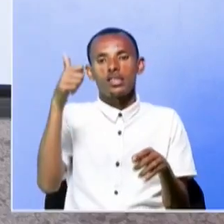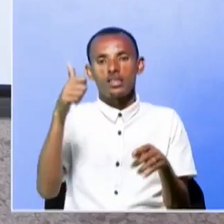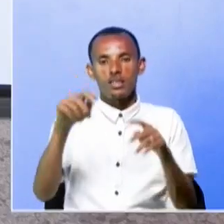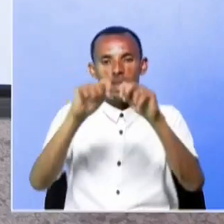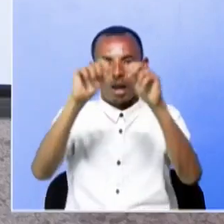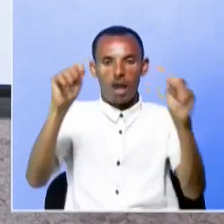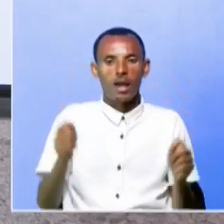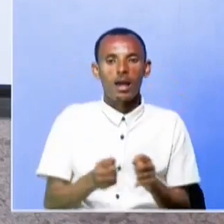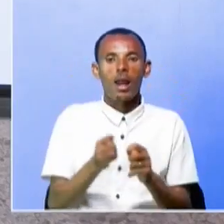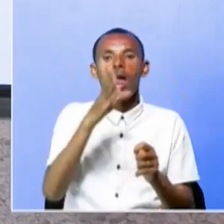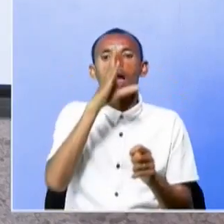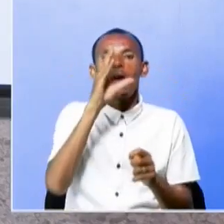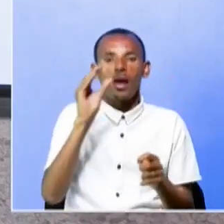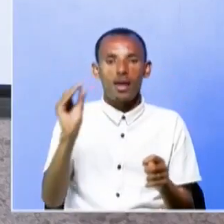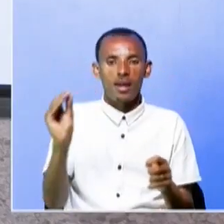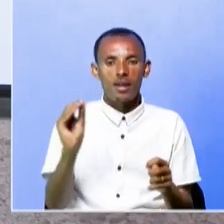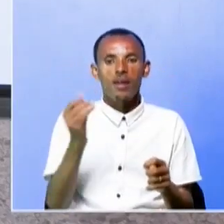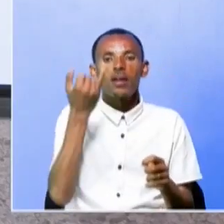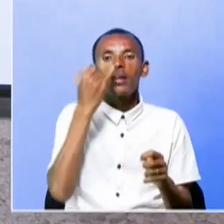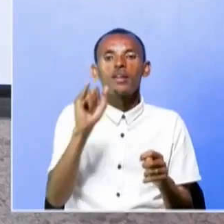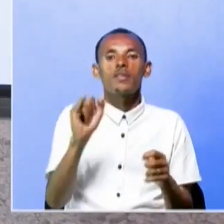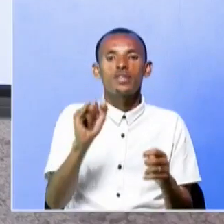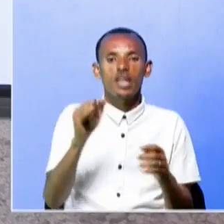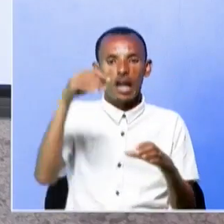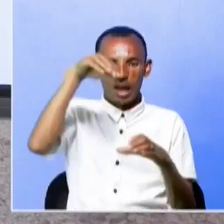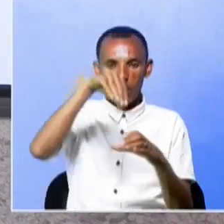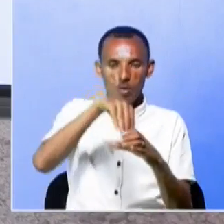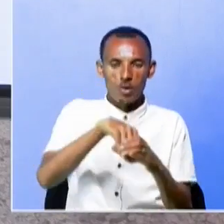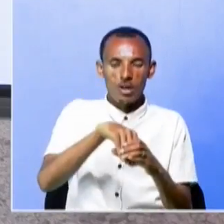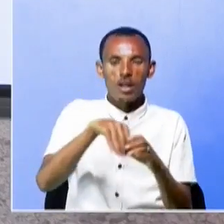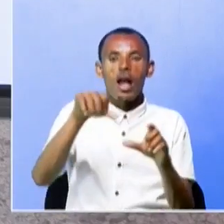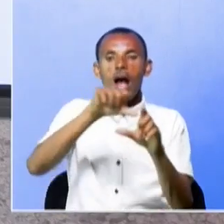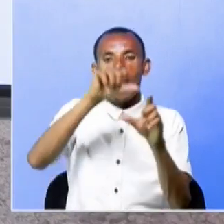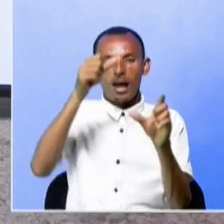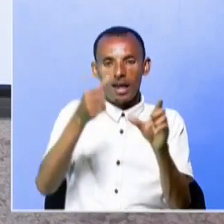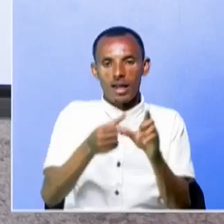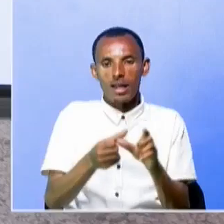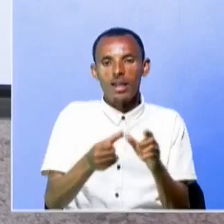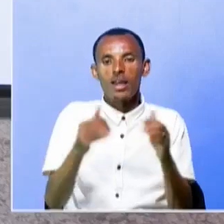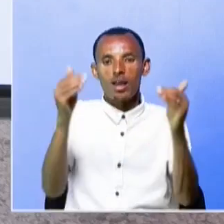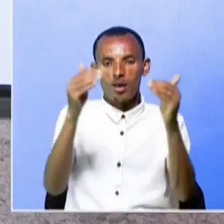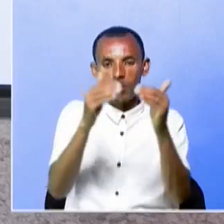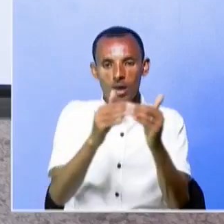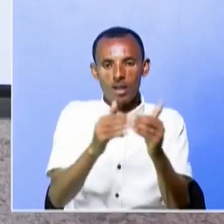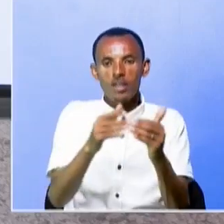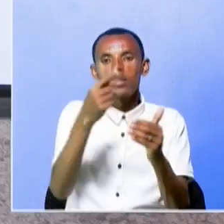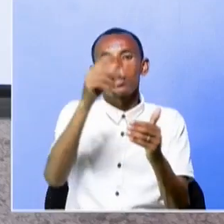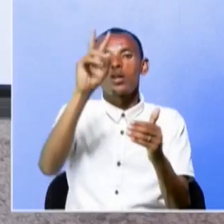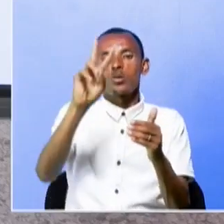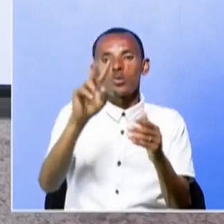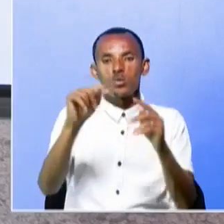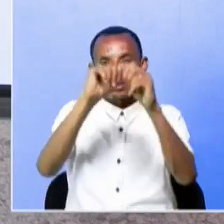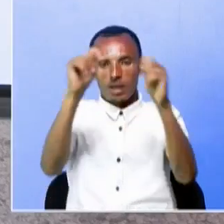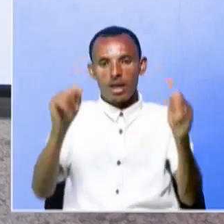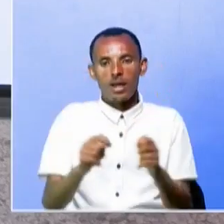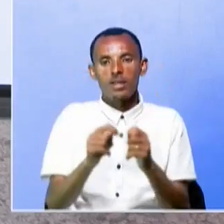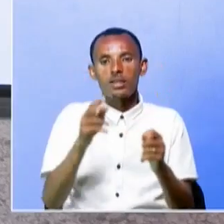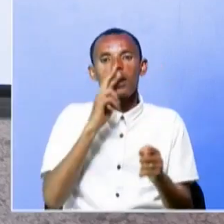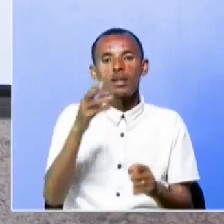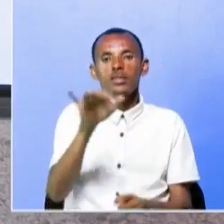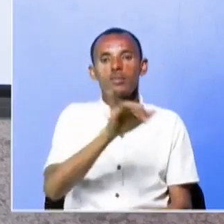triangle, and if the included angle in both triangles are congruent, then the two triangles are similar,